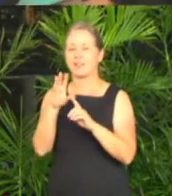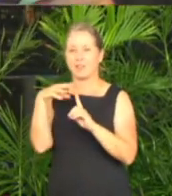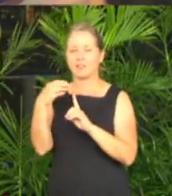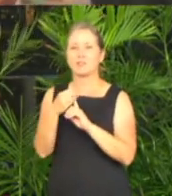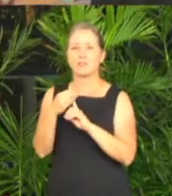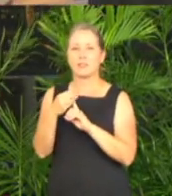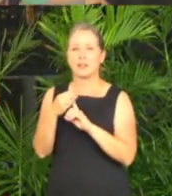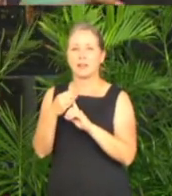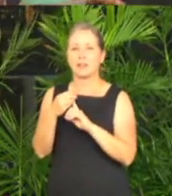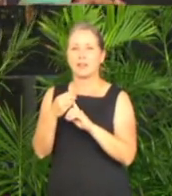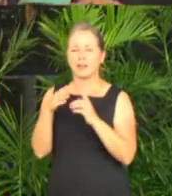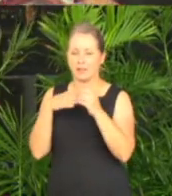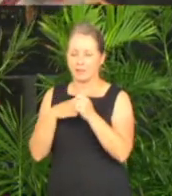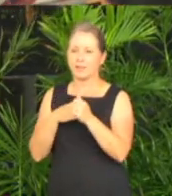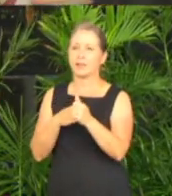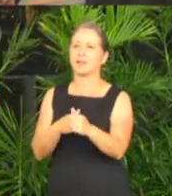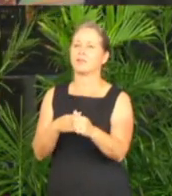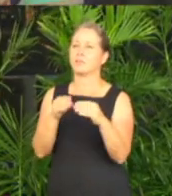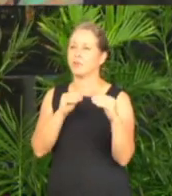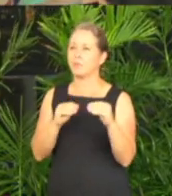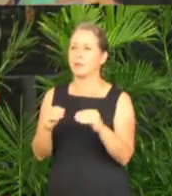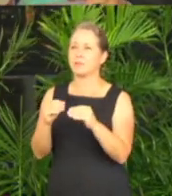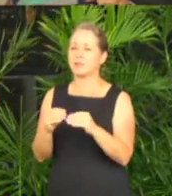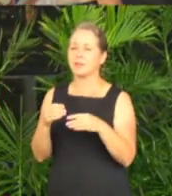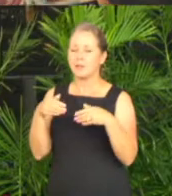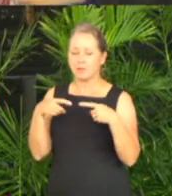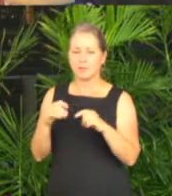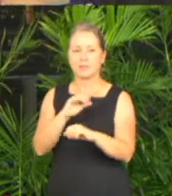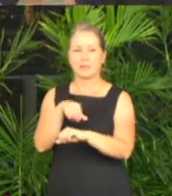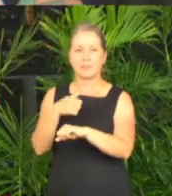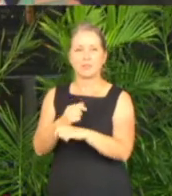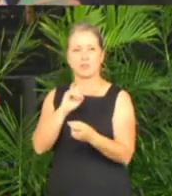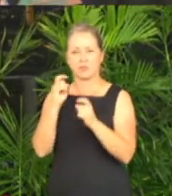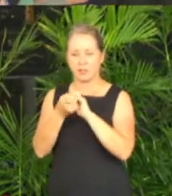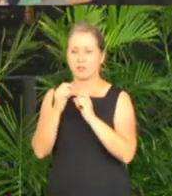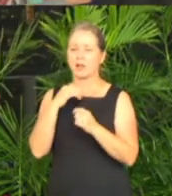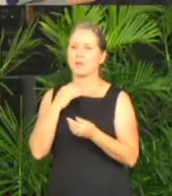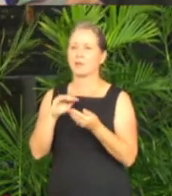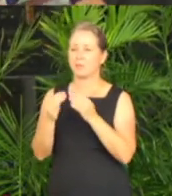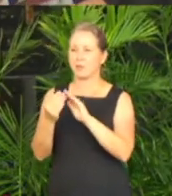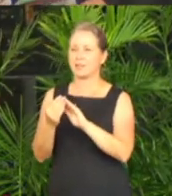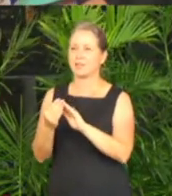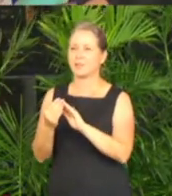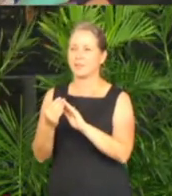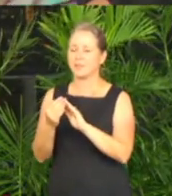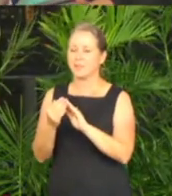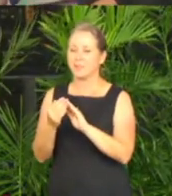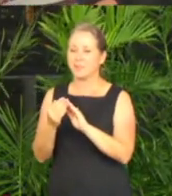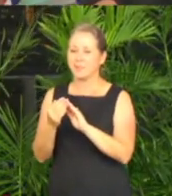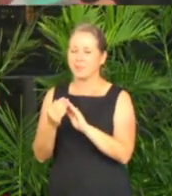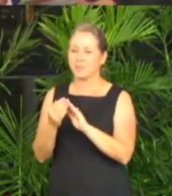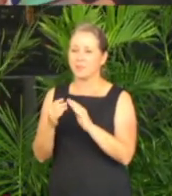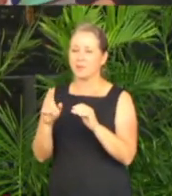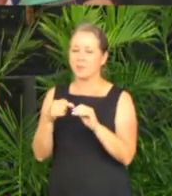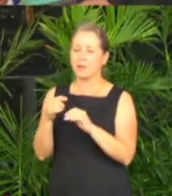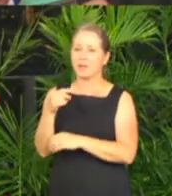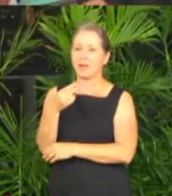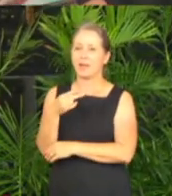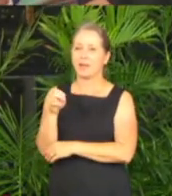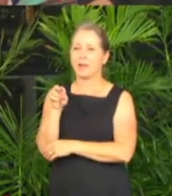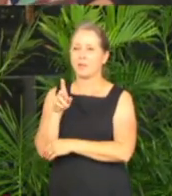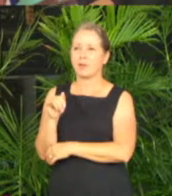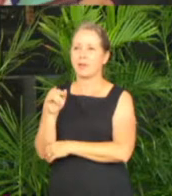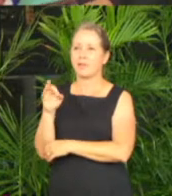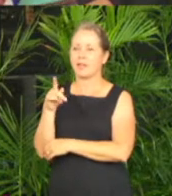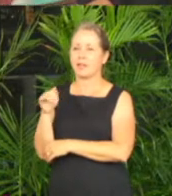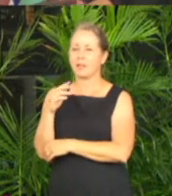the helm of movements that seek to establish change in our communities. When Henry Flagler first